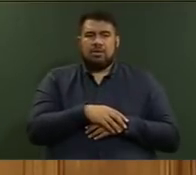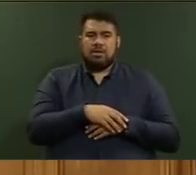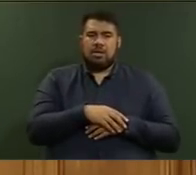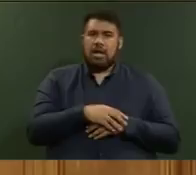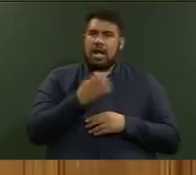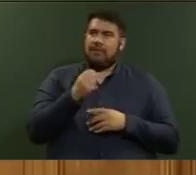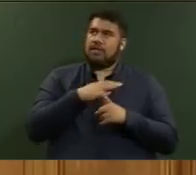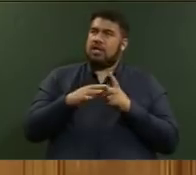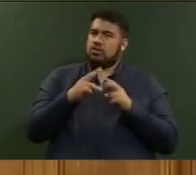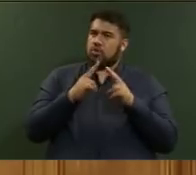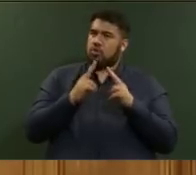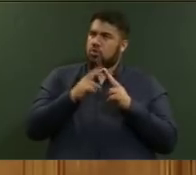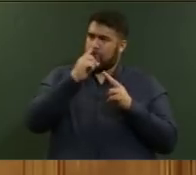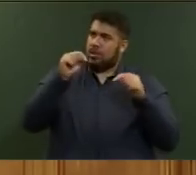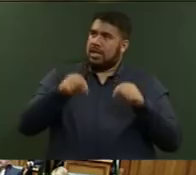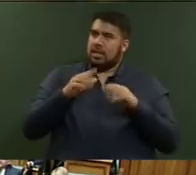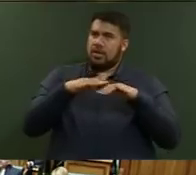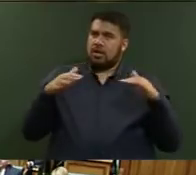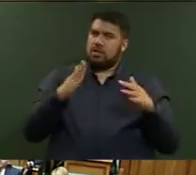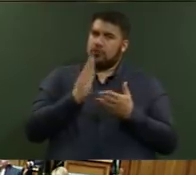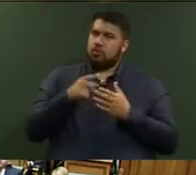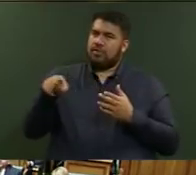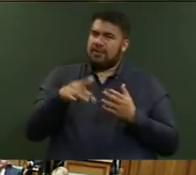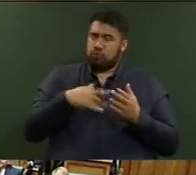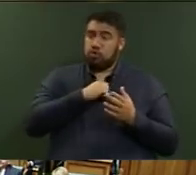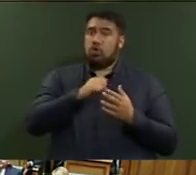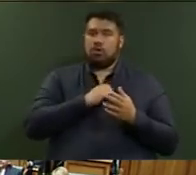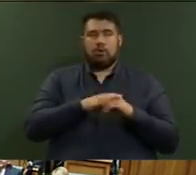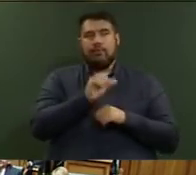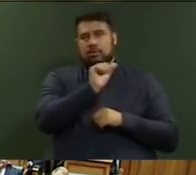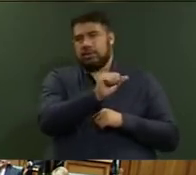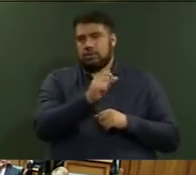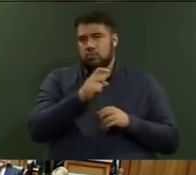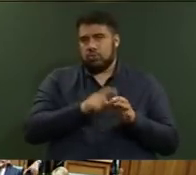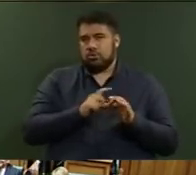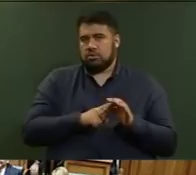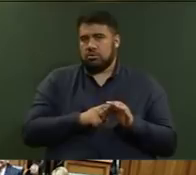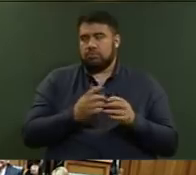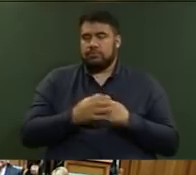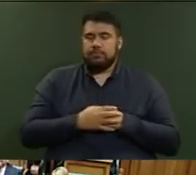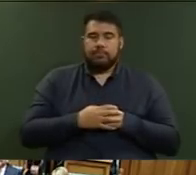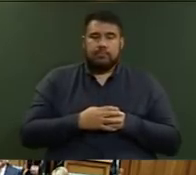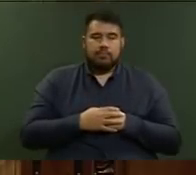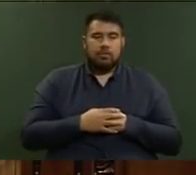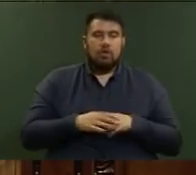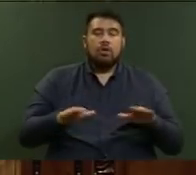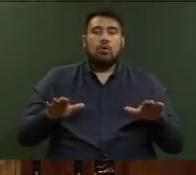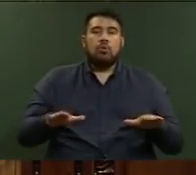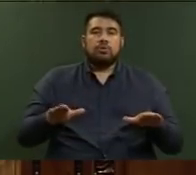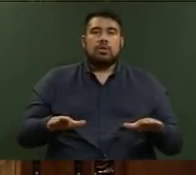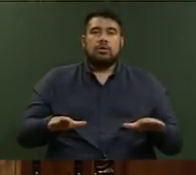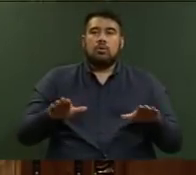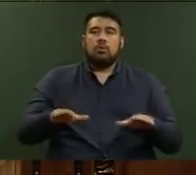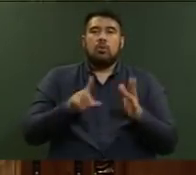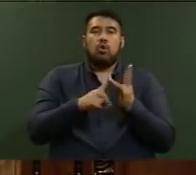and I'm sure they're shocked at his questions too. Order. I'm going to